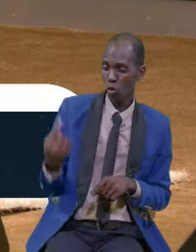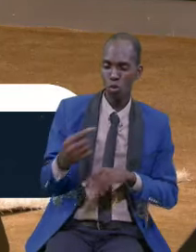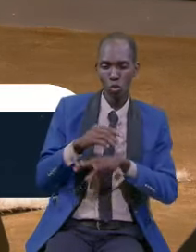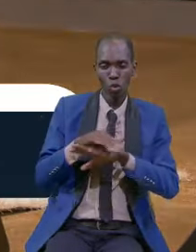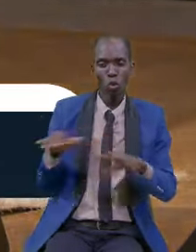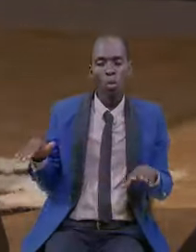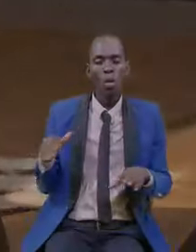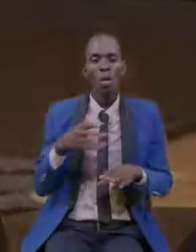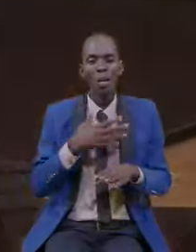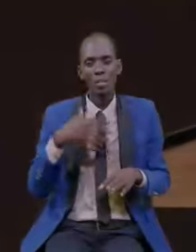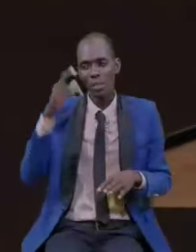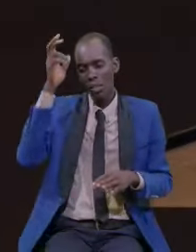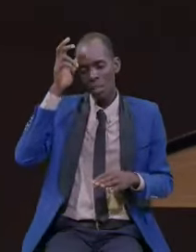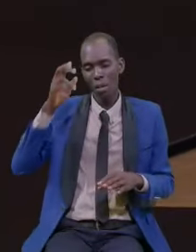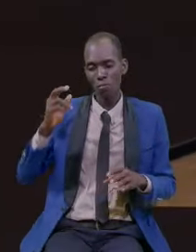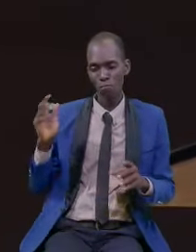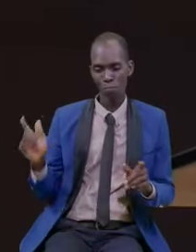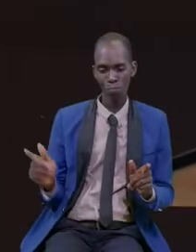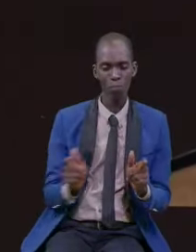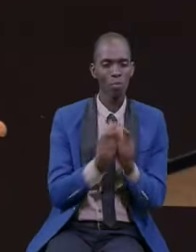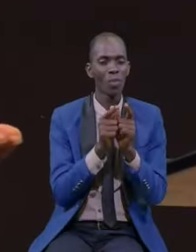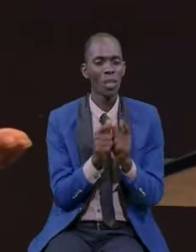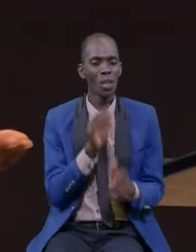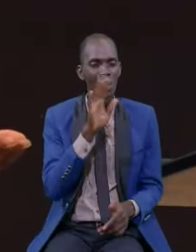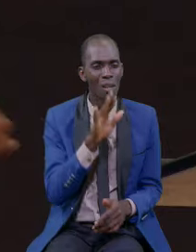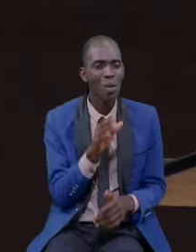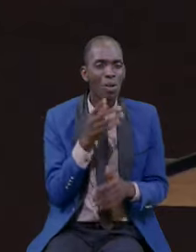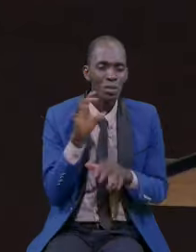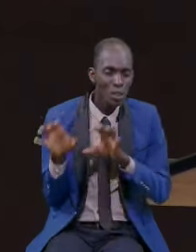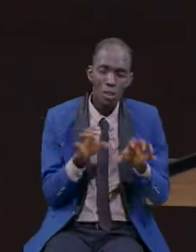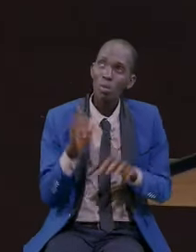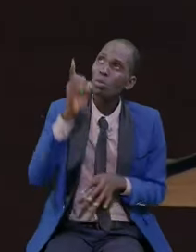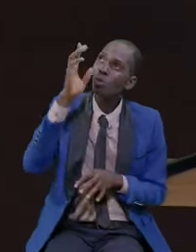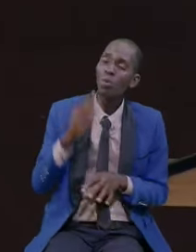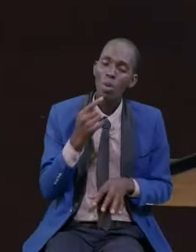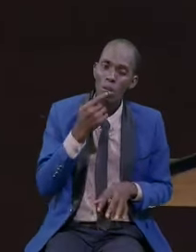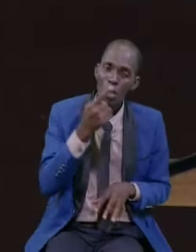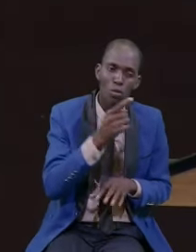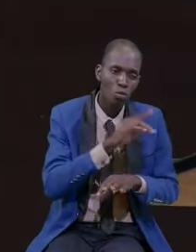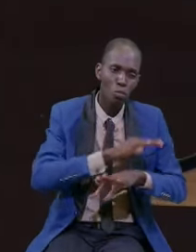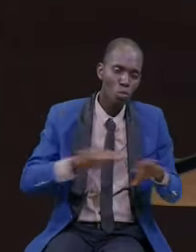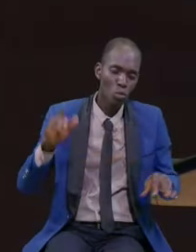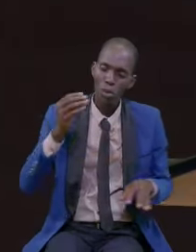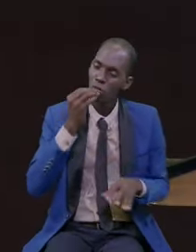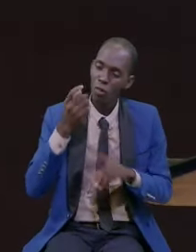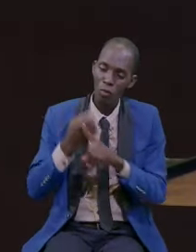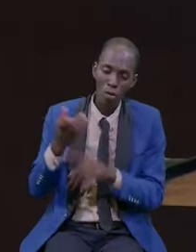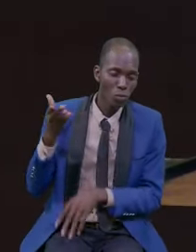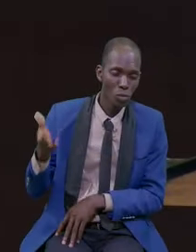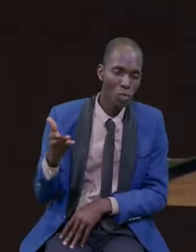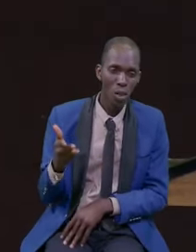indeed said, and Eve replied, yes, God has said, we must not eat, we must not even